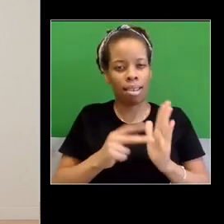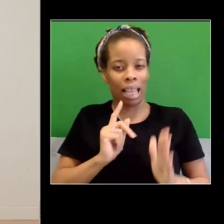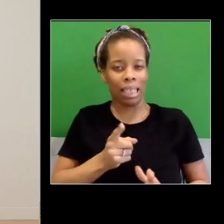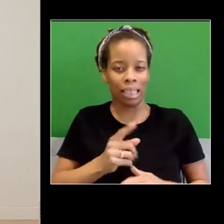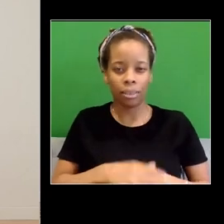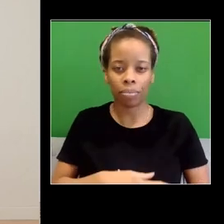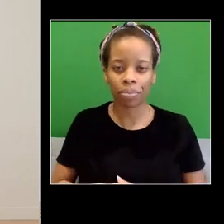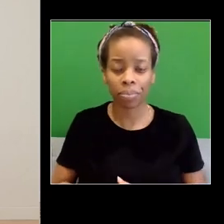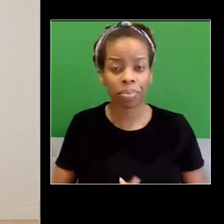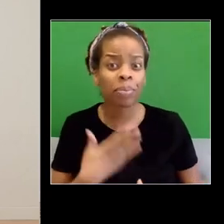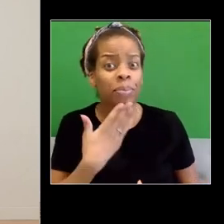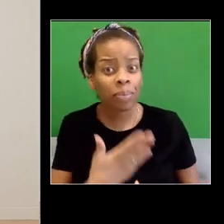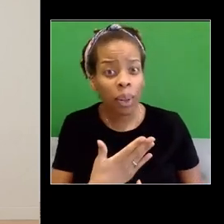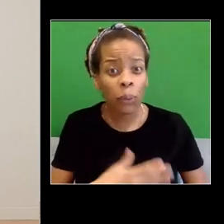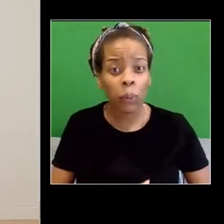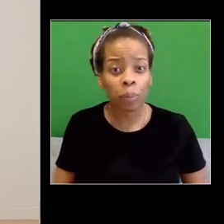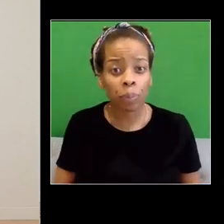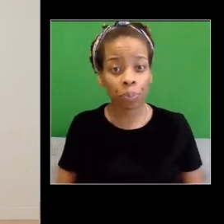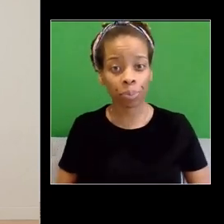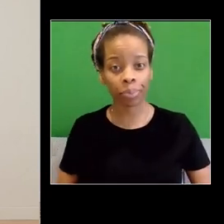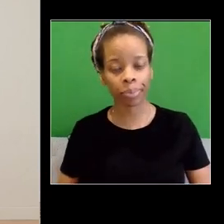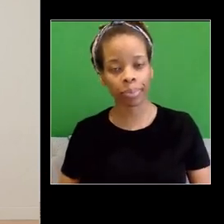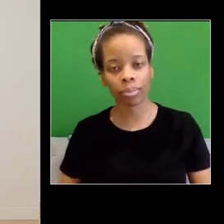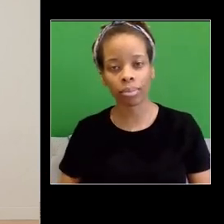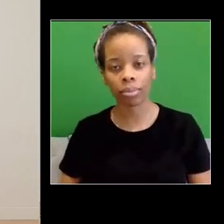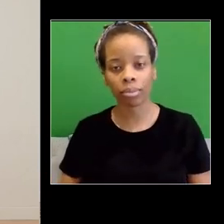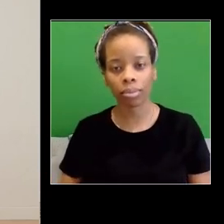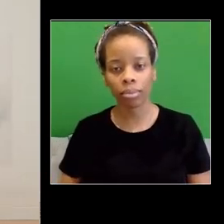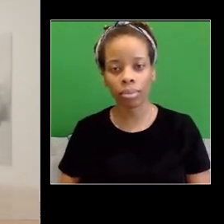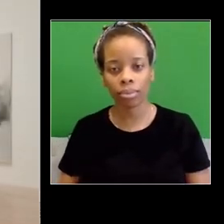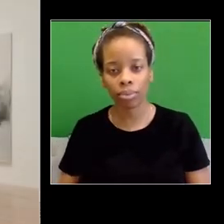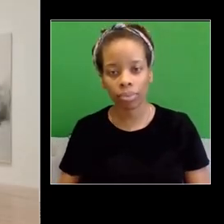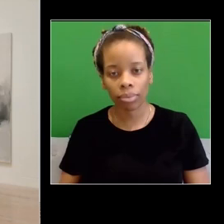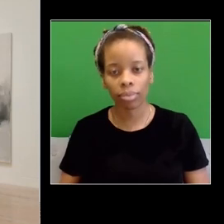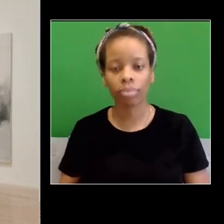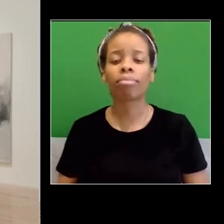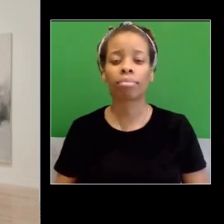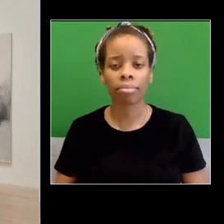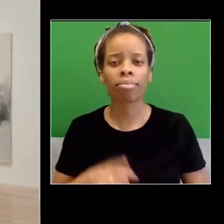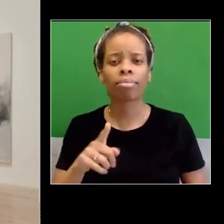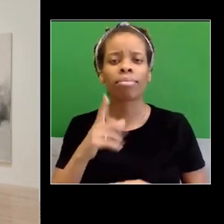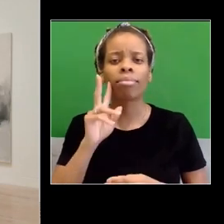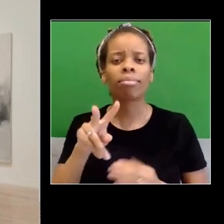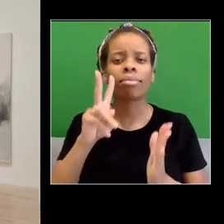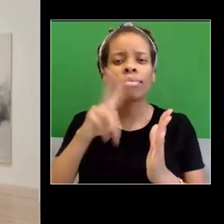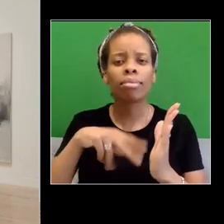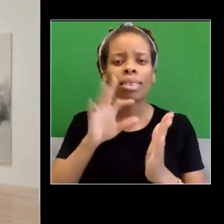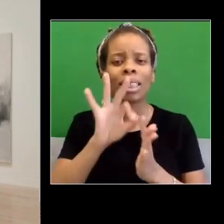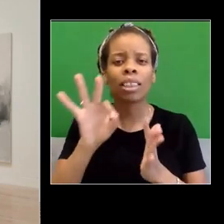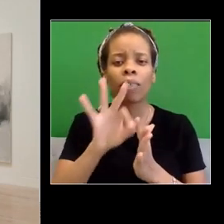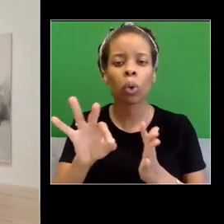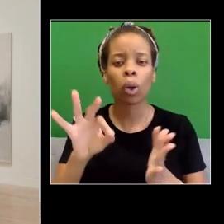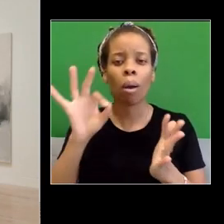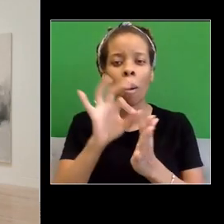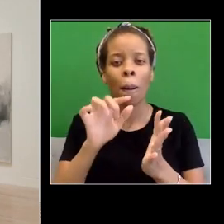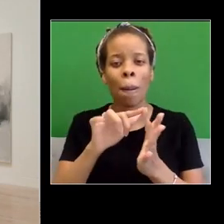said in what I think is one of the fantastic interviews with you, which is in the Prestel